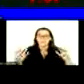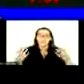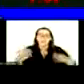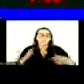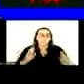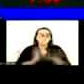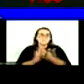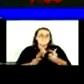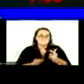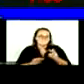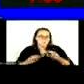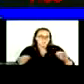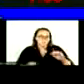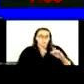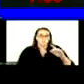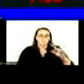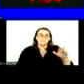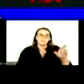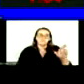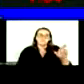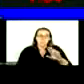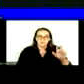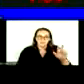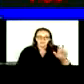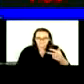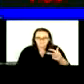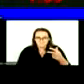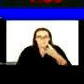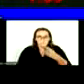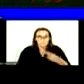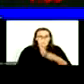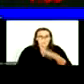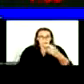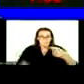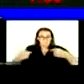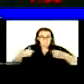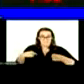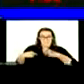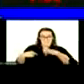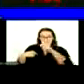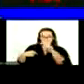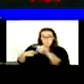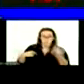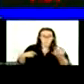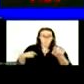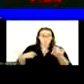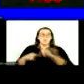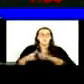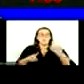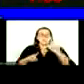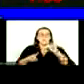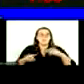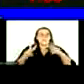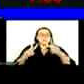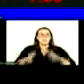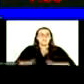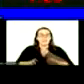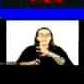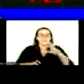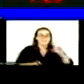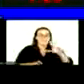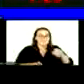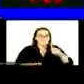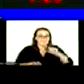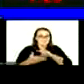the experts who do this, not me, not you, looked at that, and that was their conclusion. So I think that's a pretty good